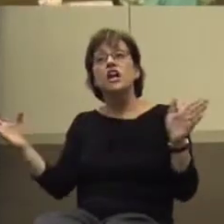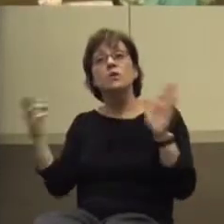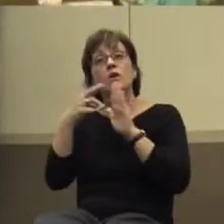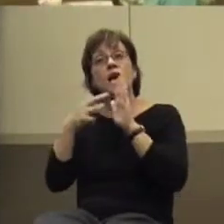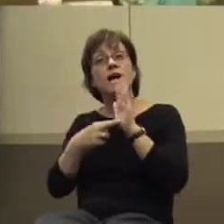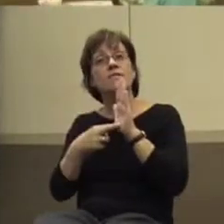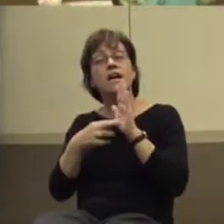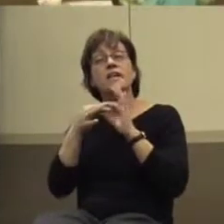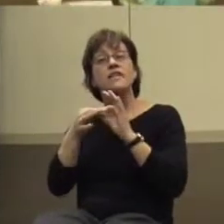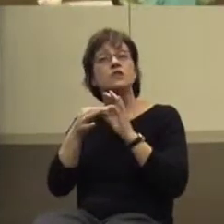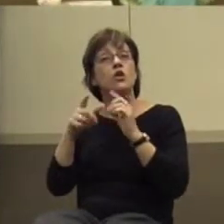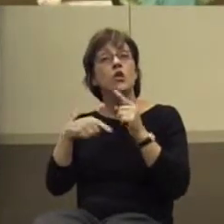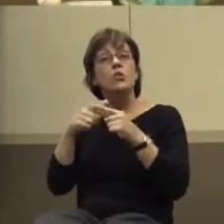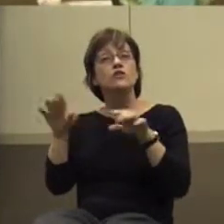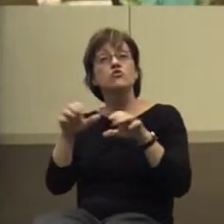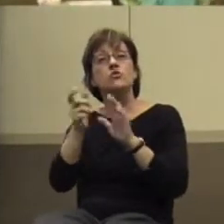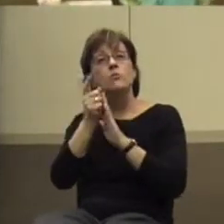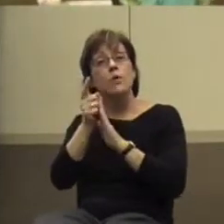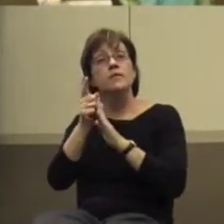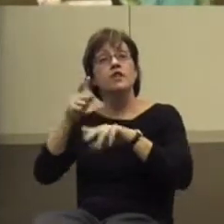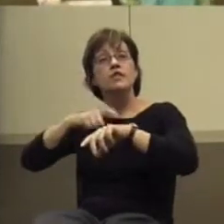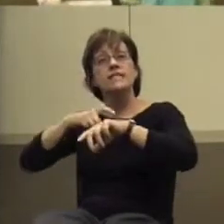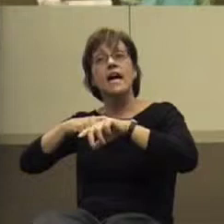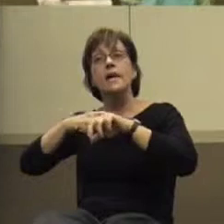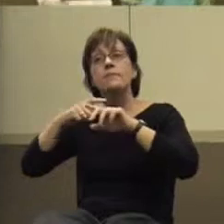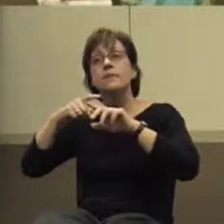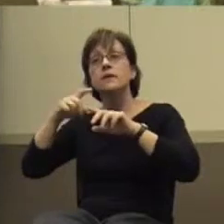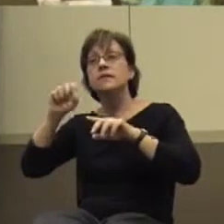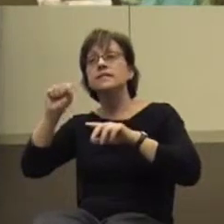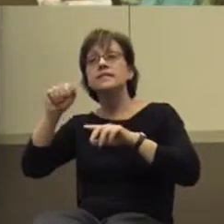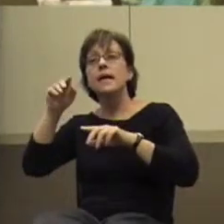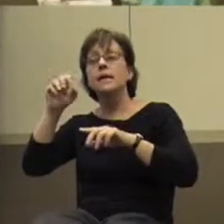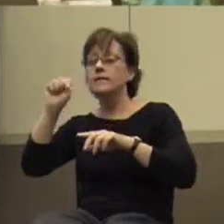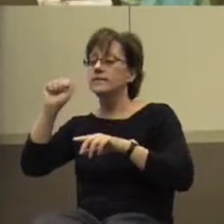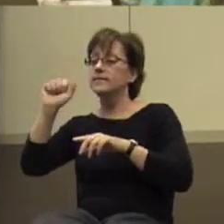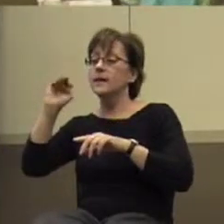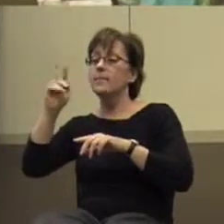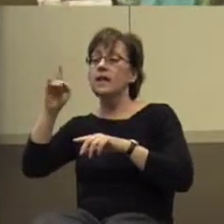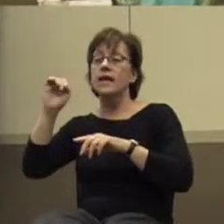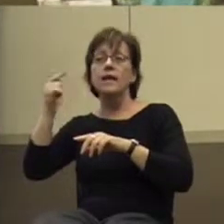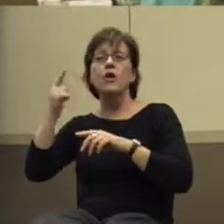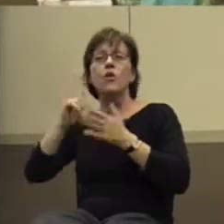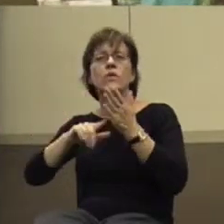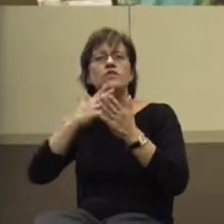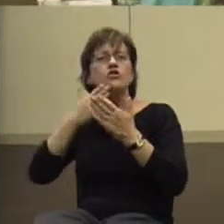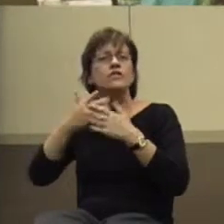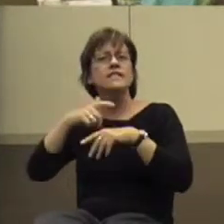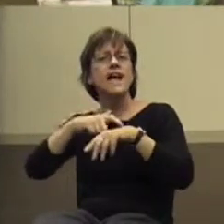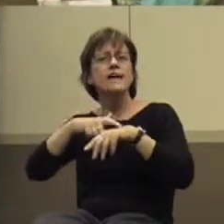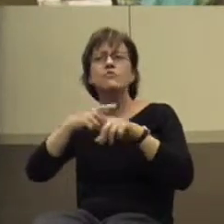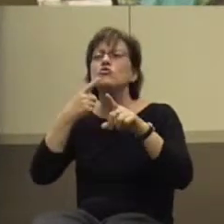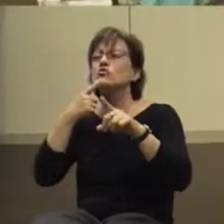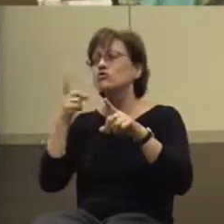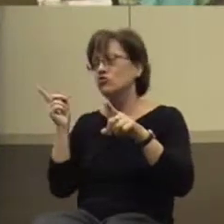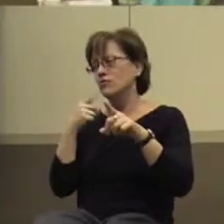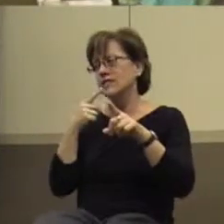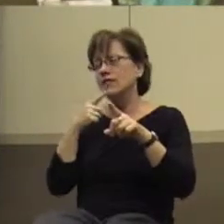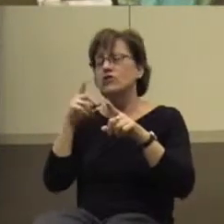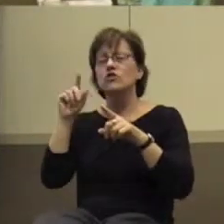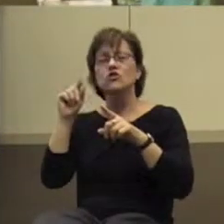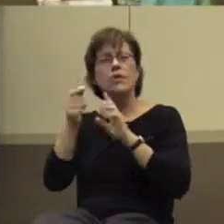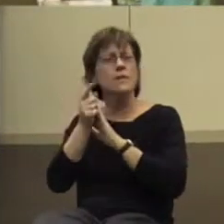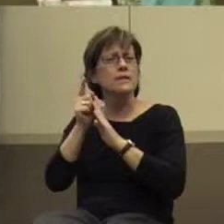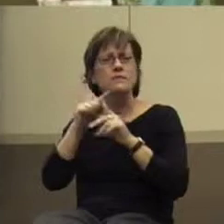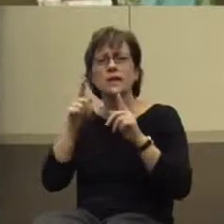good sample of time? You said 20 minutes, but I don't know, would it depend on the behavior that you're looking at, or